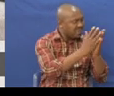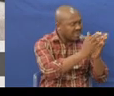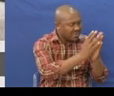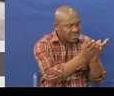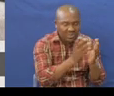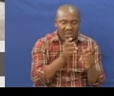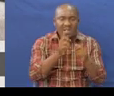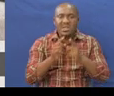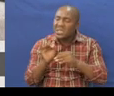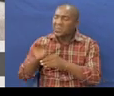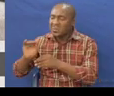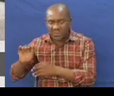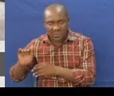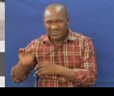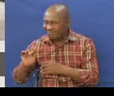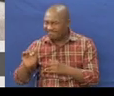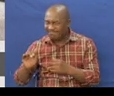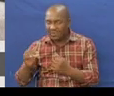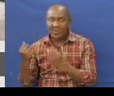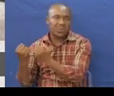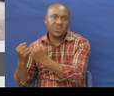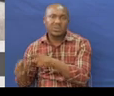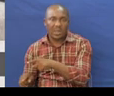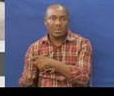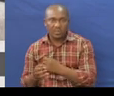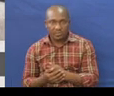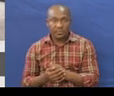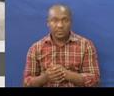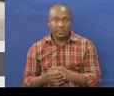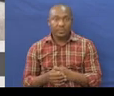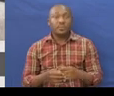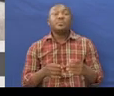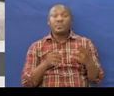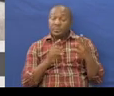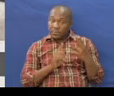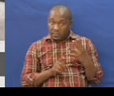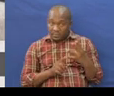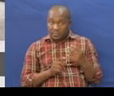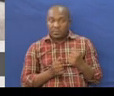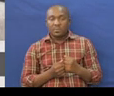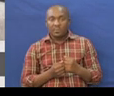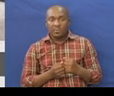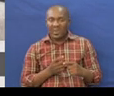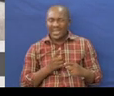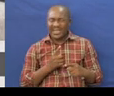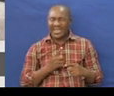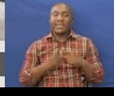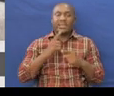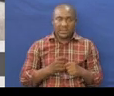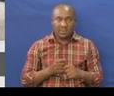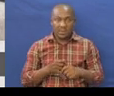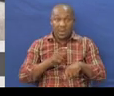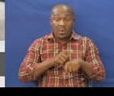or traveling to do certain kind of study. So it's time consuming. But also another disadvantage, it is risky undertaking,